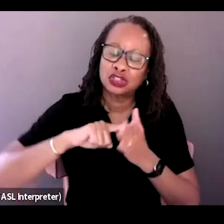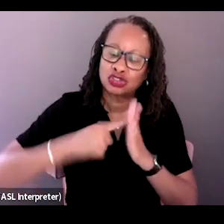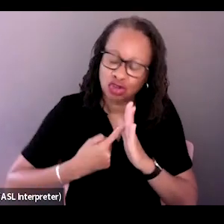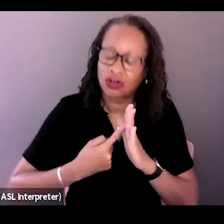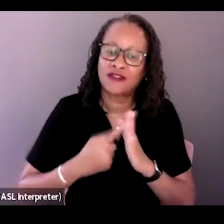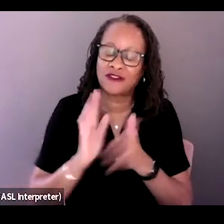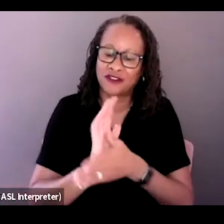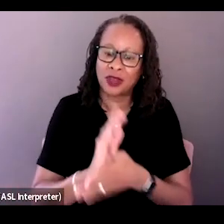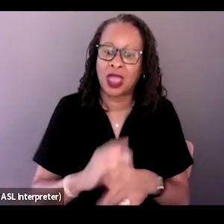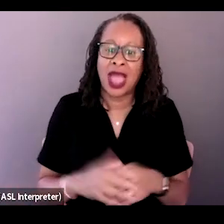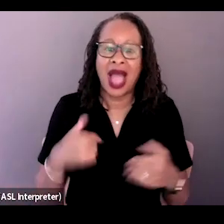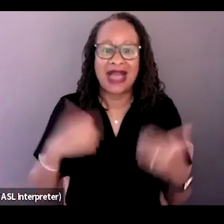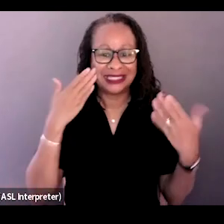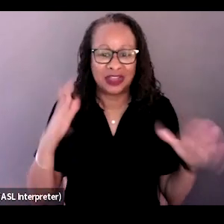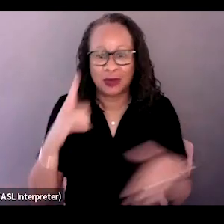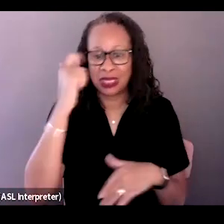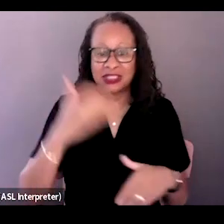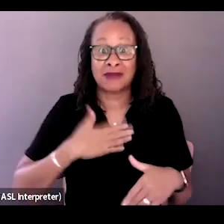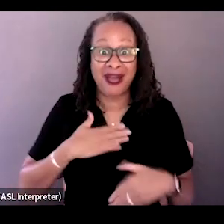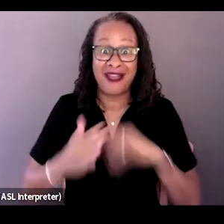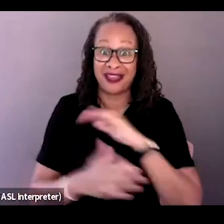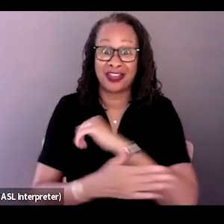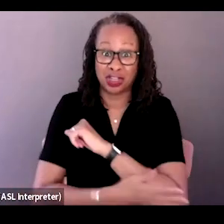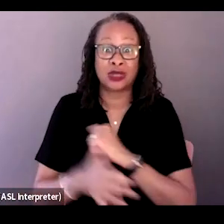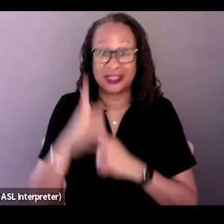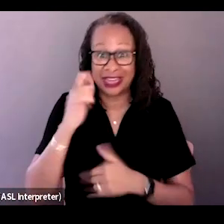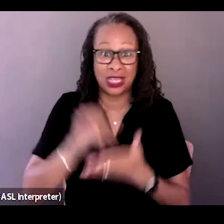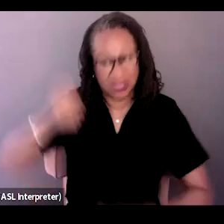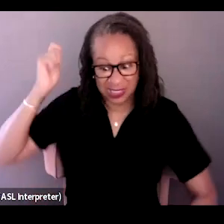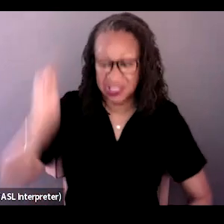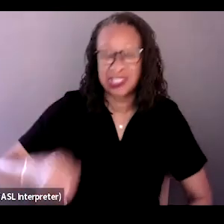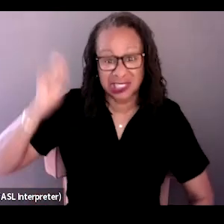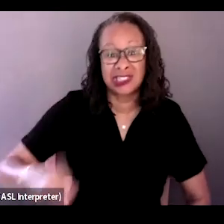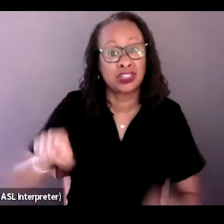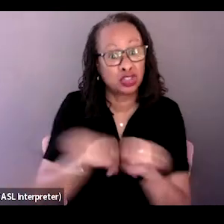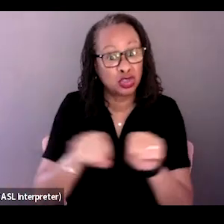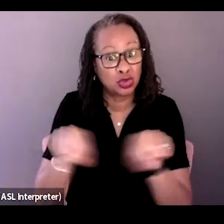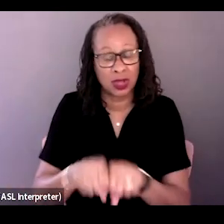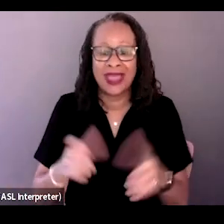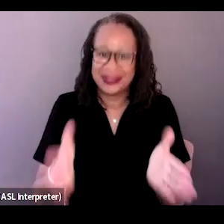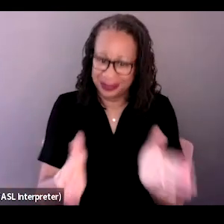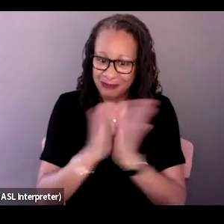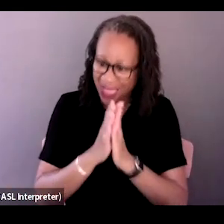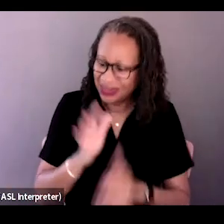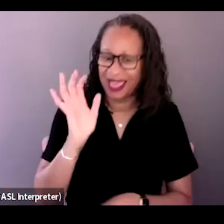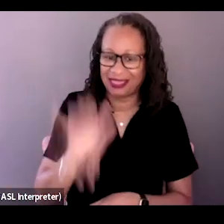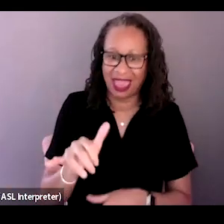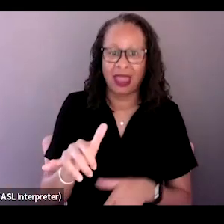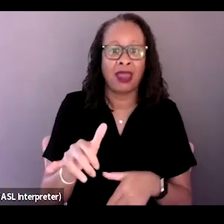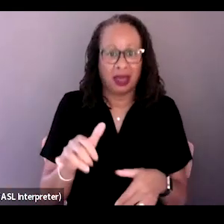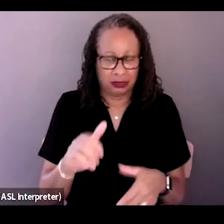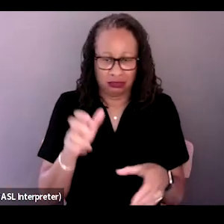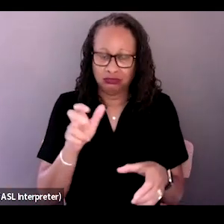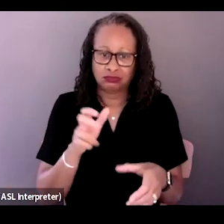that I did not know that was because of my country. That was a surprise for myself. And he was slamming his shoe, demanding the resignation